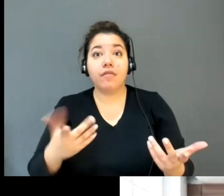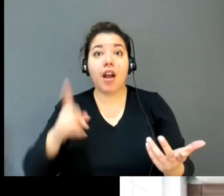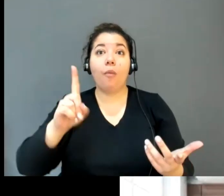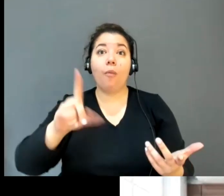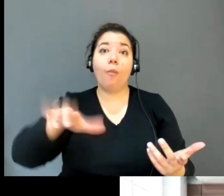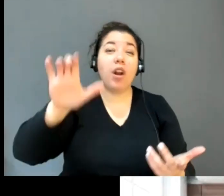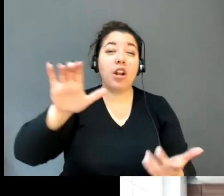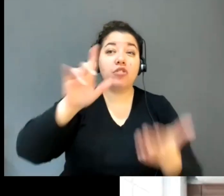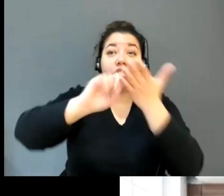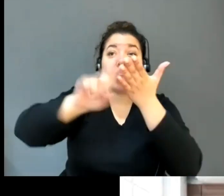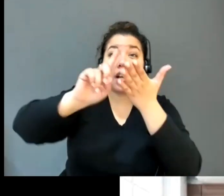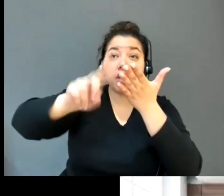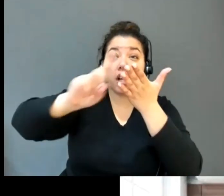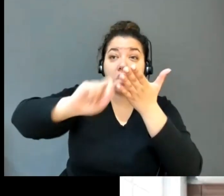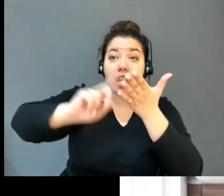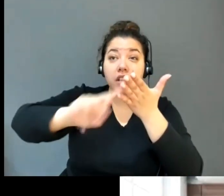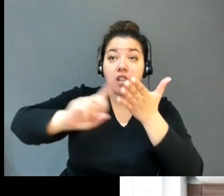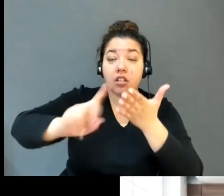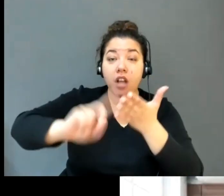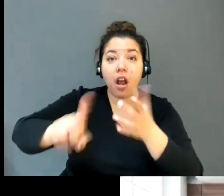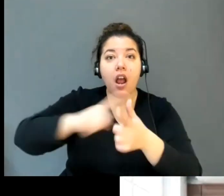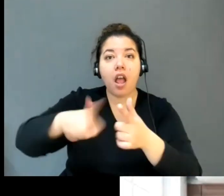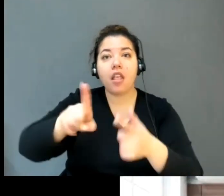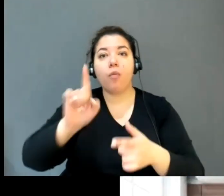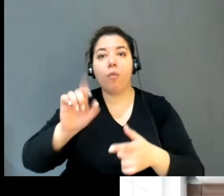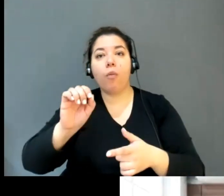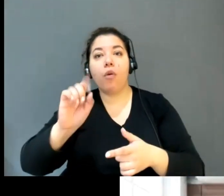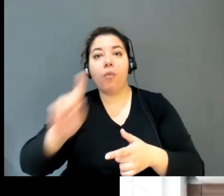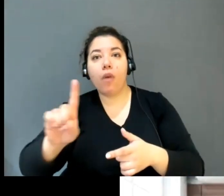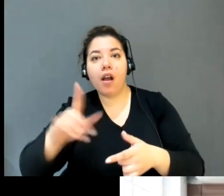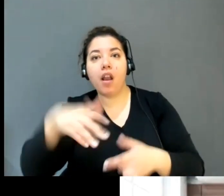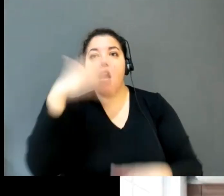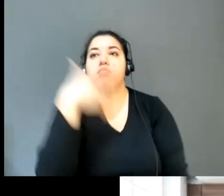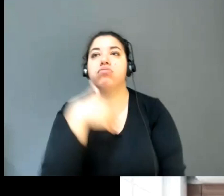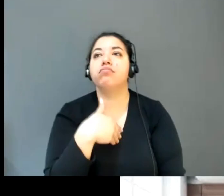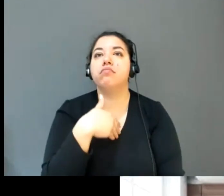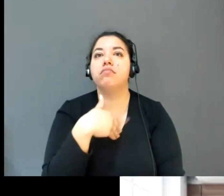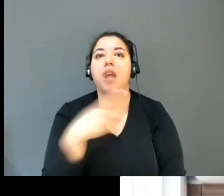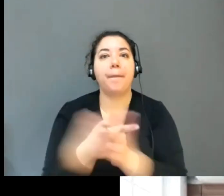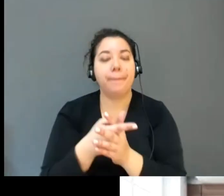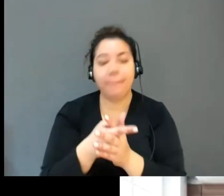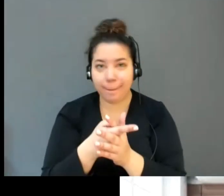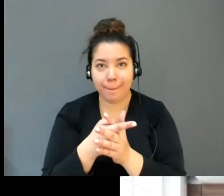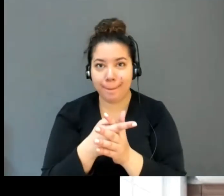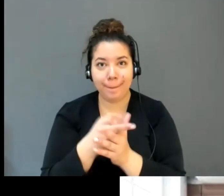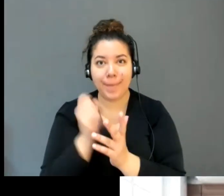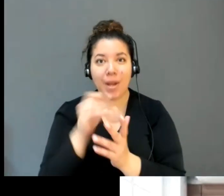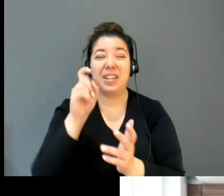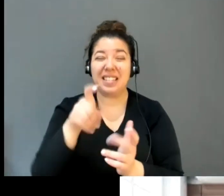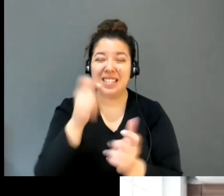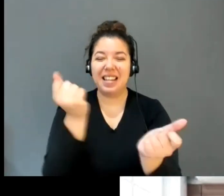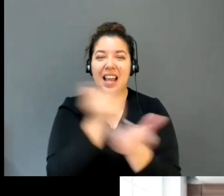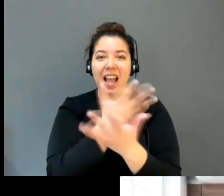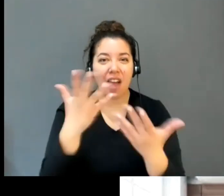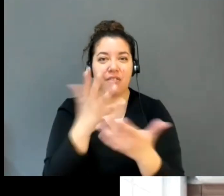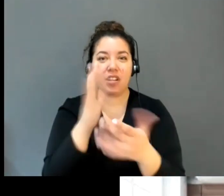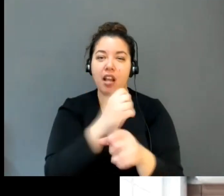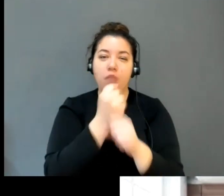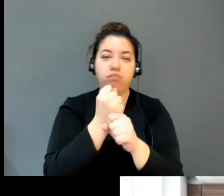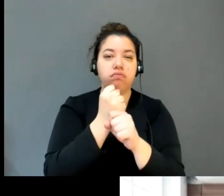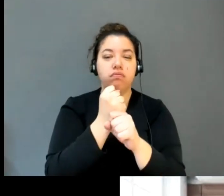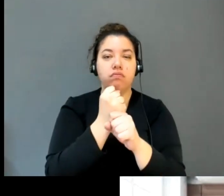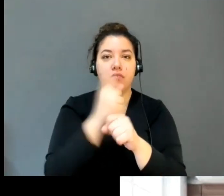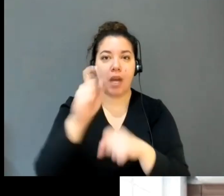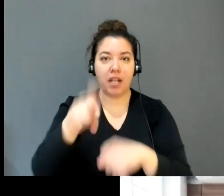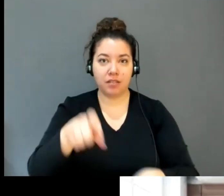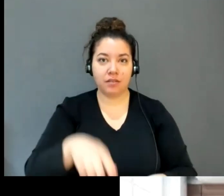thing as the loophole, right? Or the gap. And so you have to have everything locked down. I have a question for you, Mr.